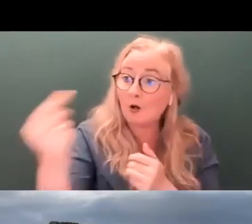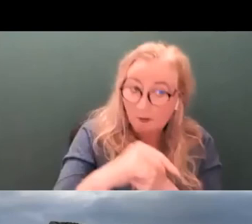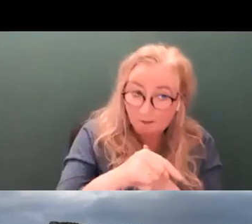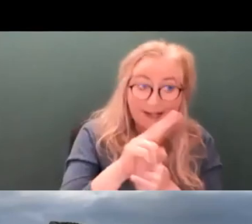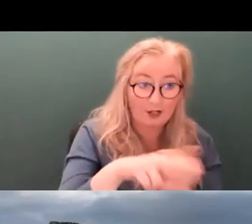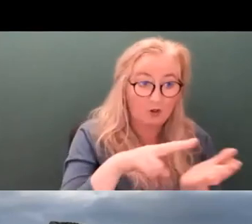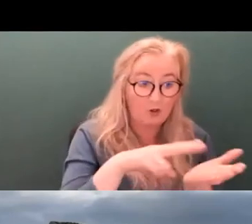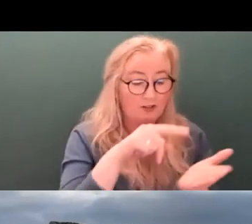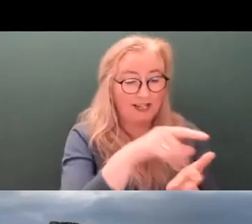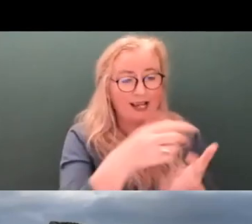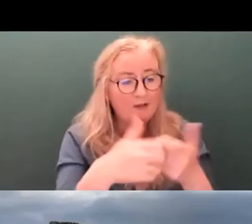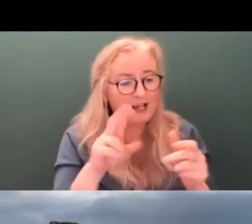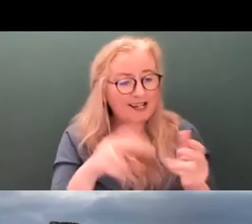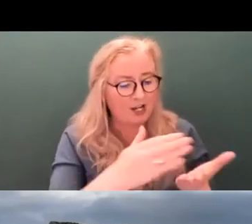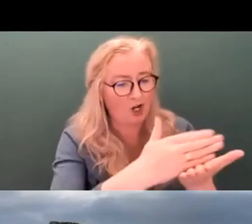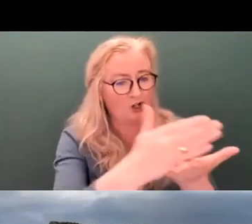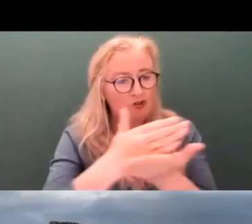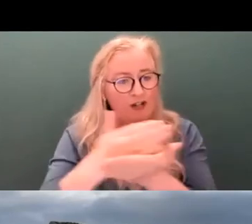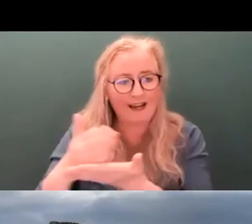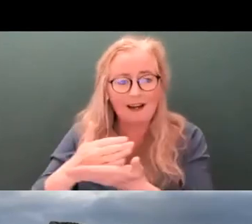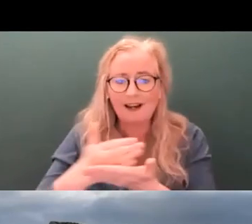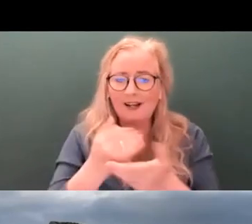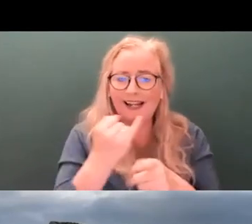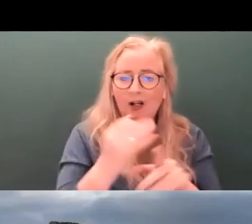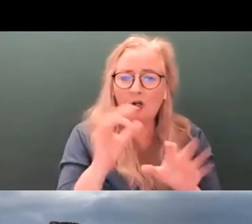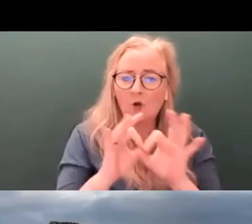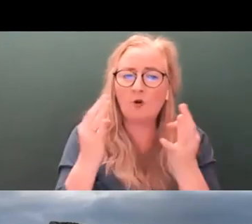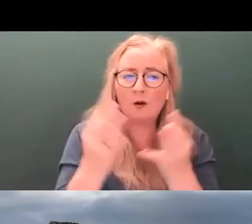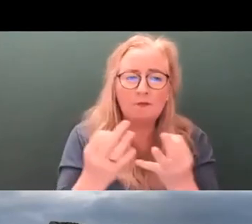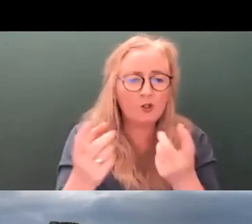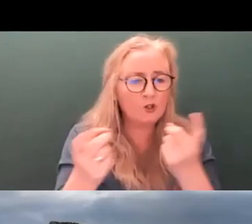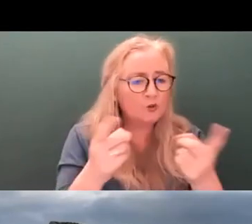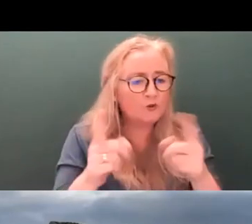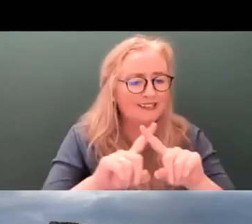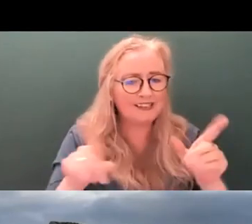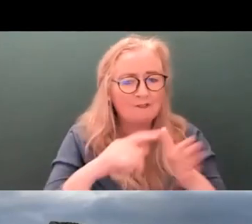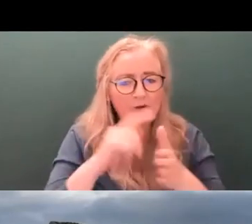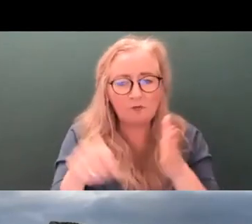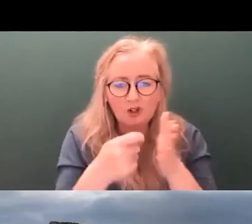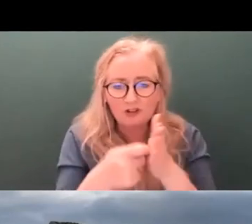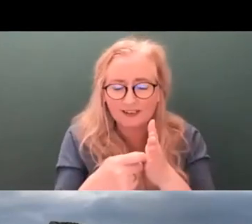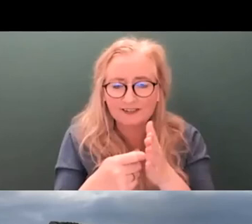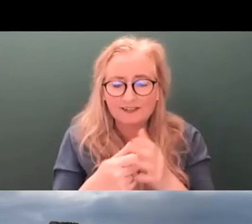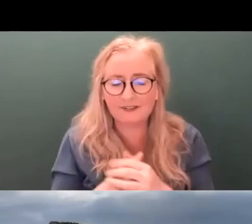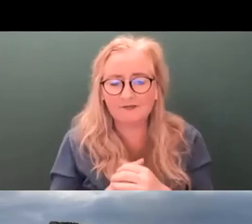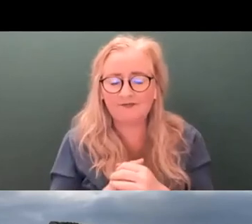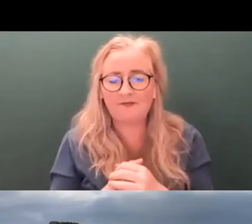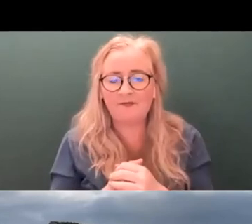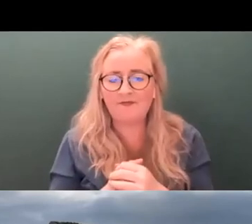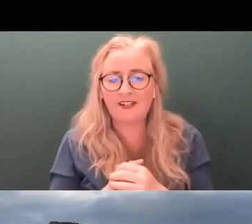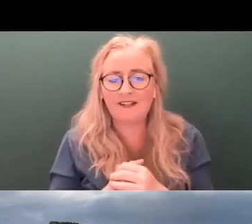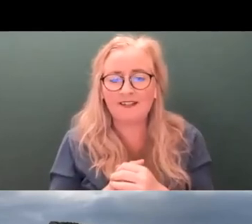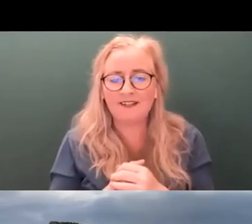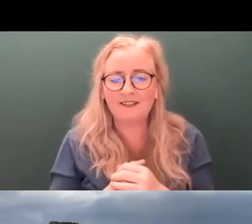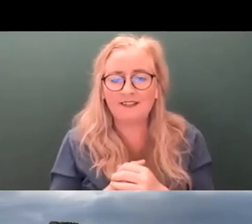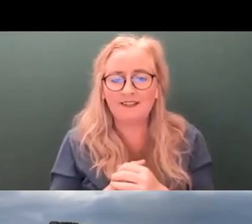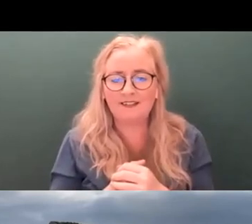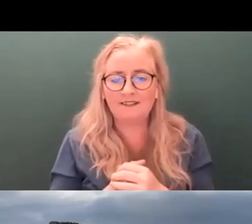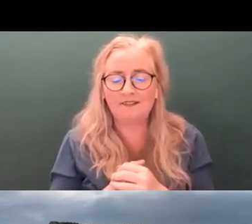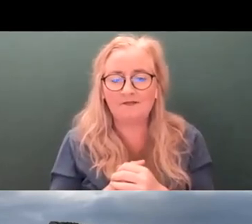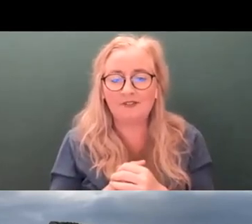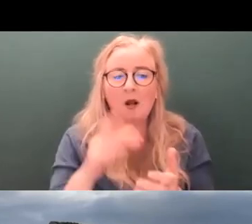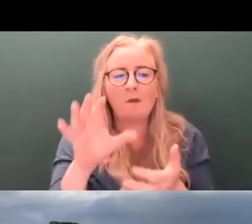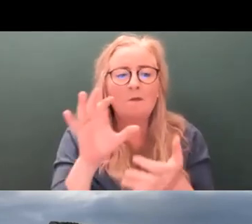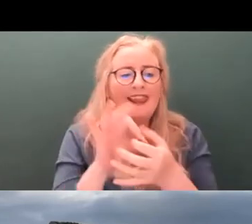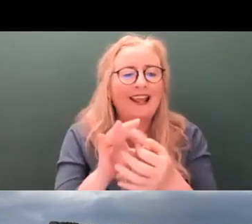and it can be shared around members of the group. And we're doing different projects. And in terms of how things